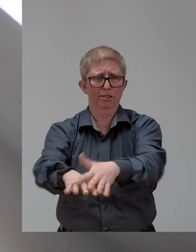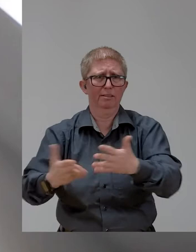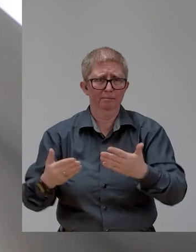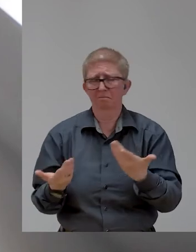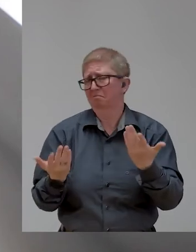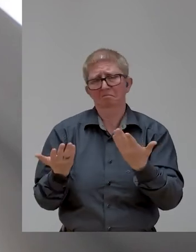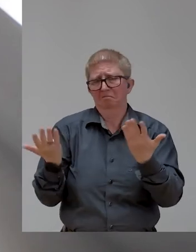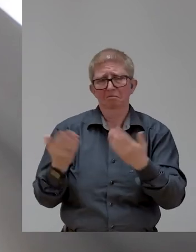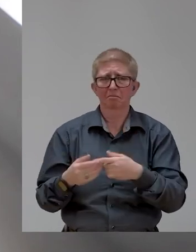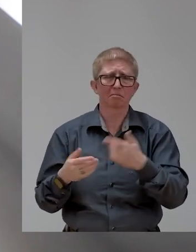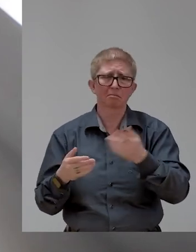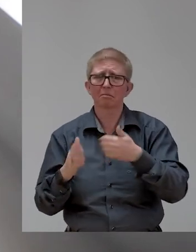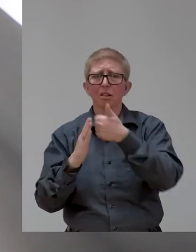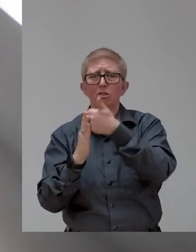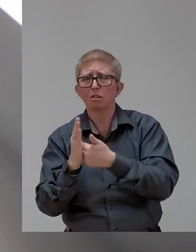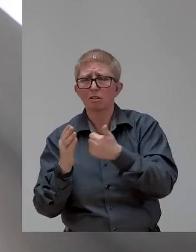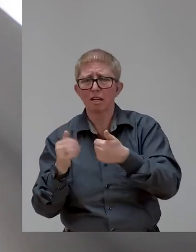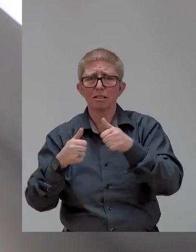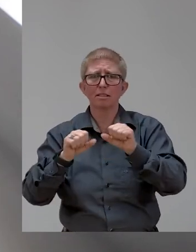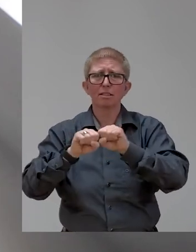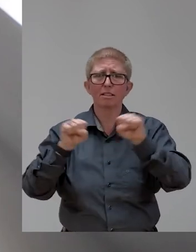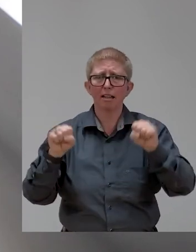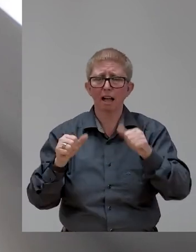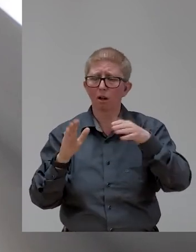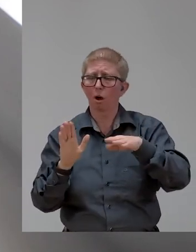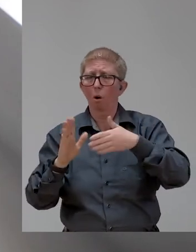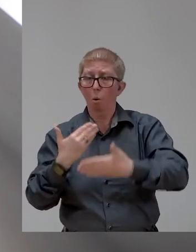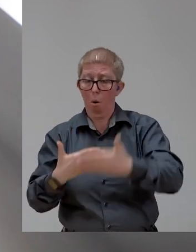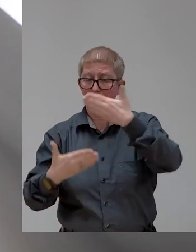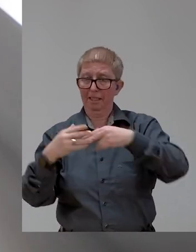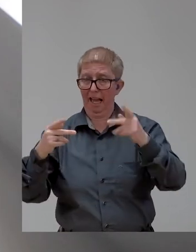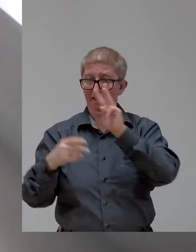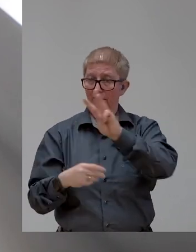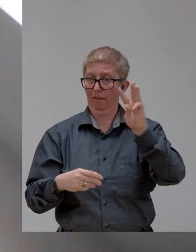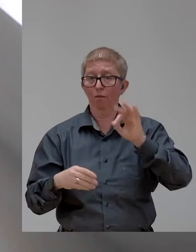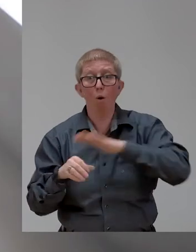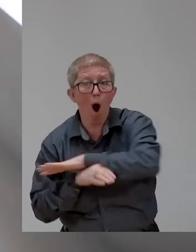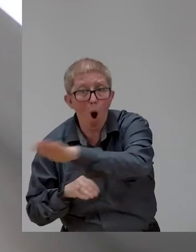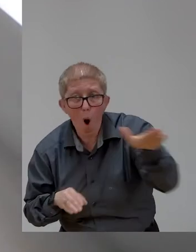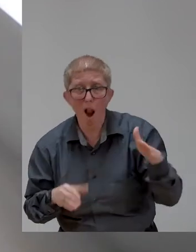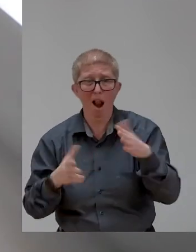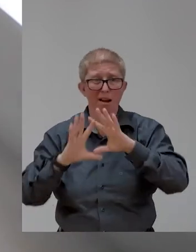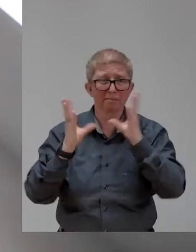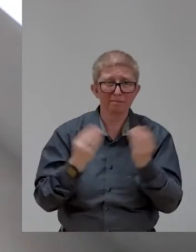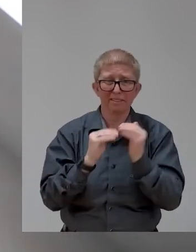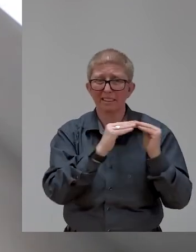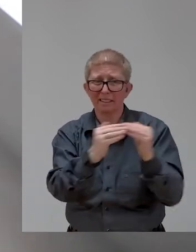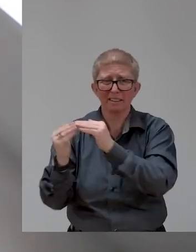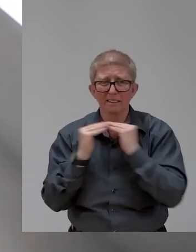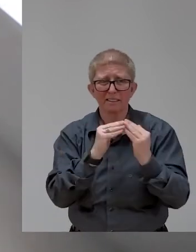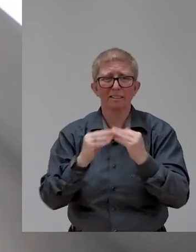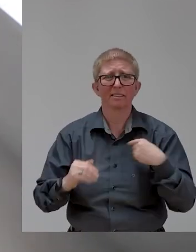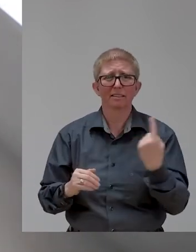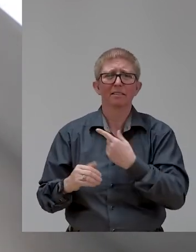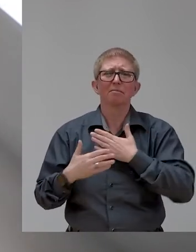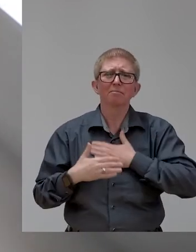standards. So while as philanthropy, our contribution in the grand scheme of things is modest, we do believe that philanthropy, with